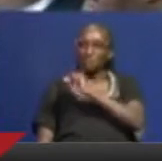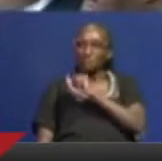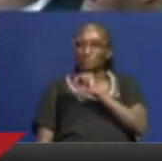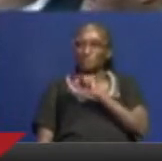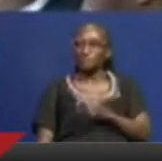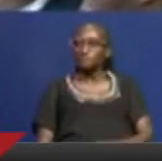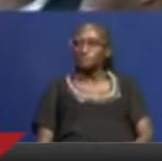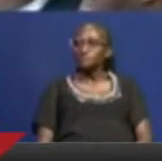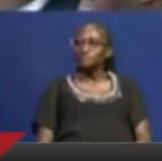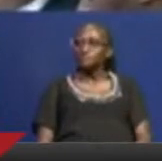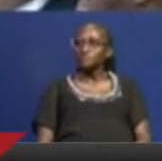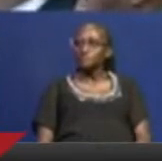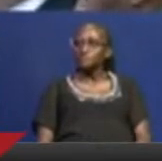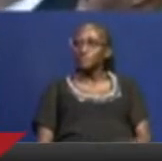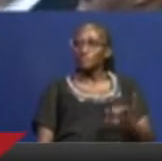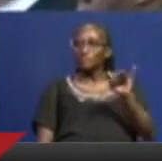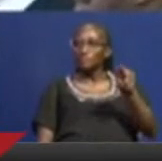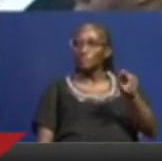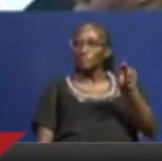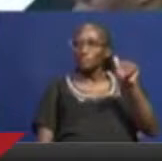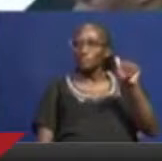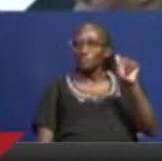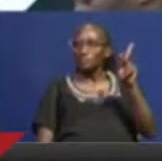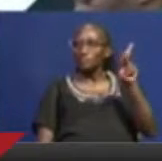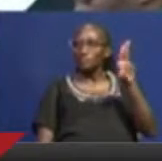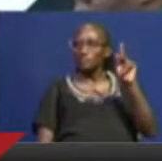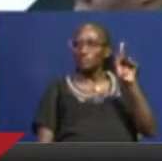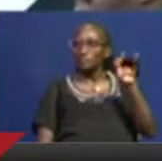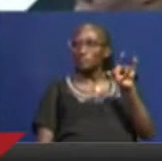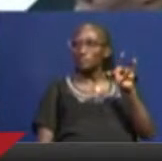Kitui Chache North Nyakundi Jafeth Moka.